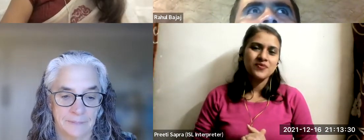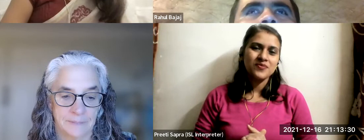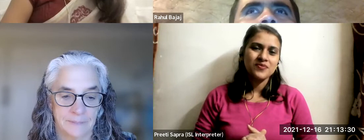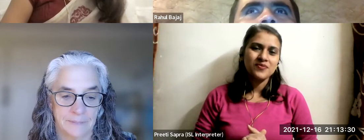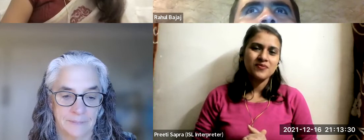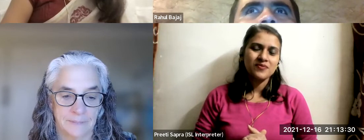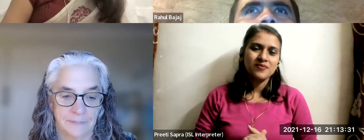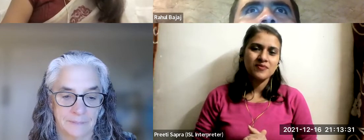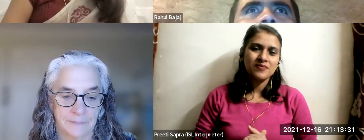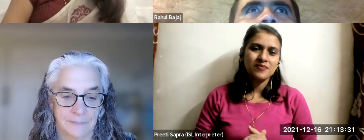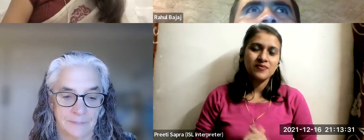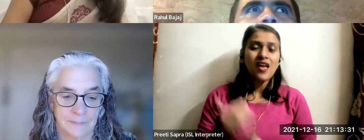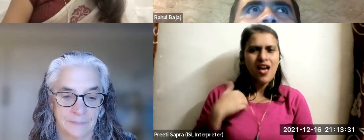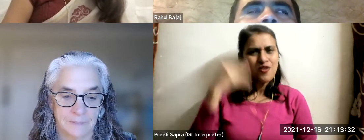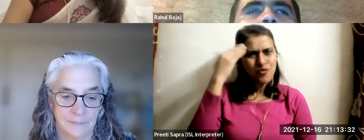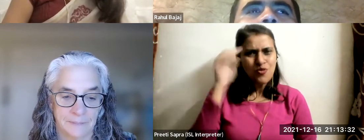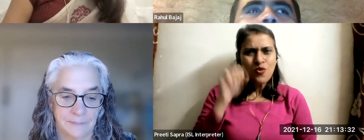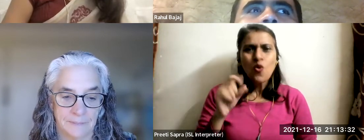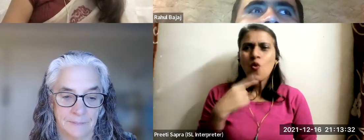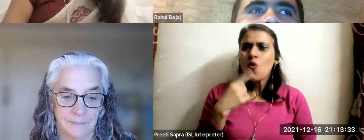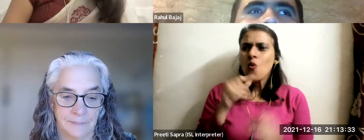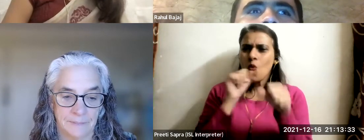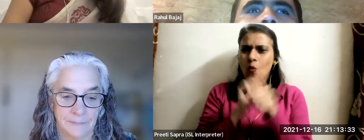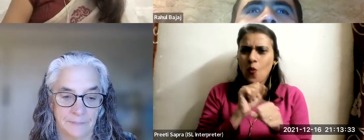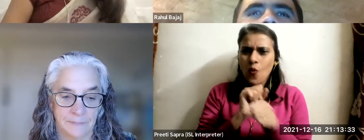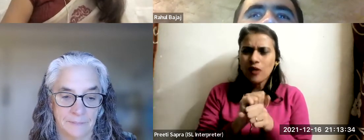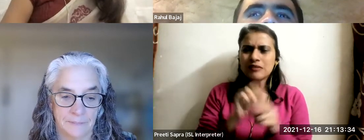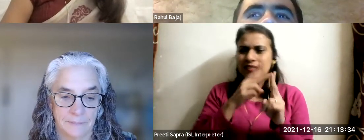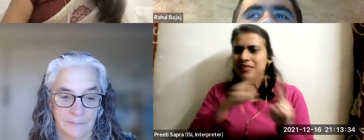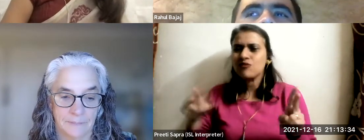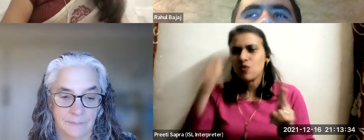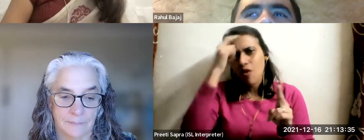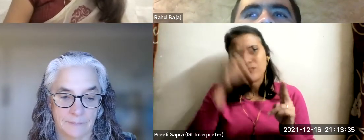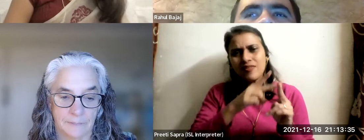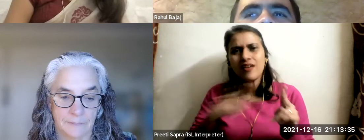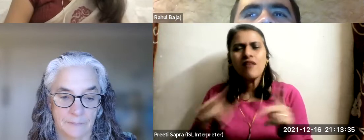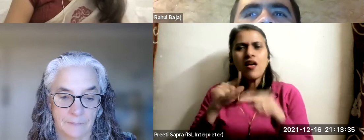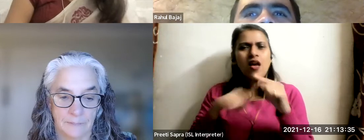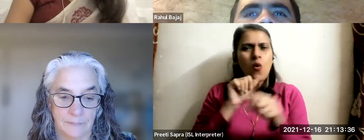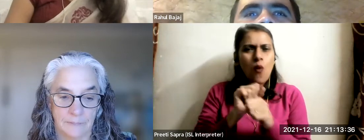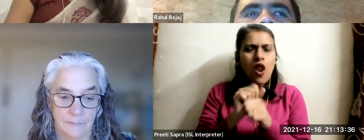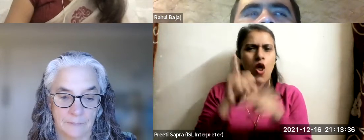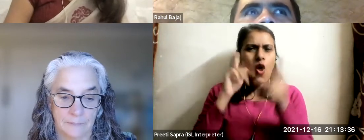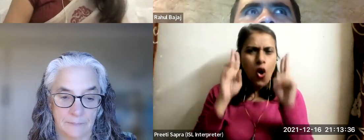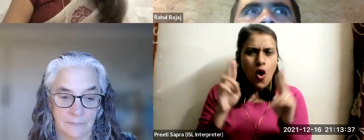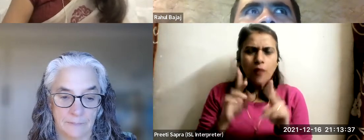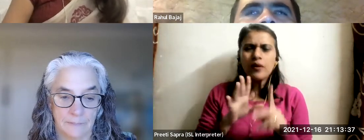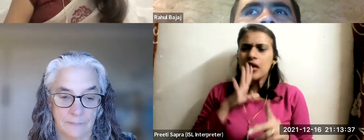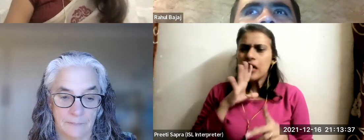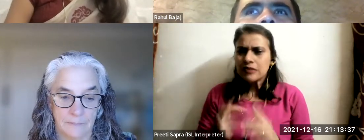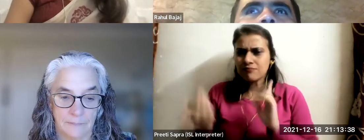given us, those of us who are actually working in the trenches on these issues, a lot of hope, practical guidance,